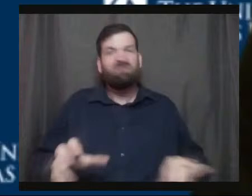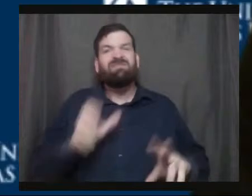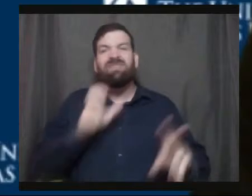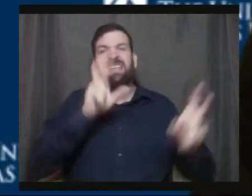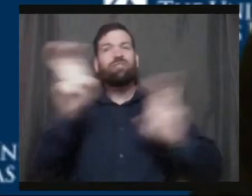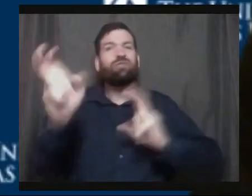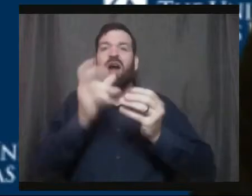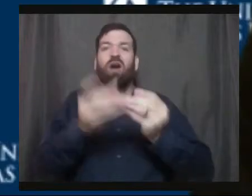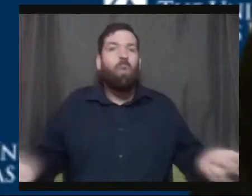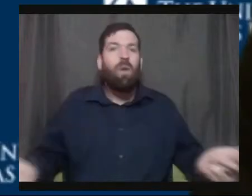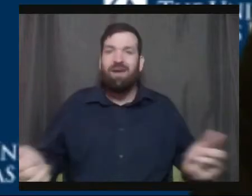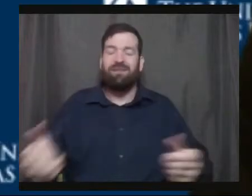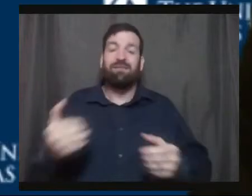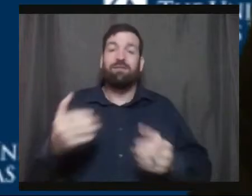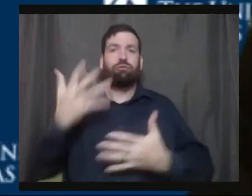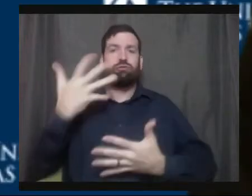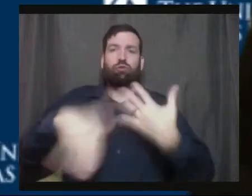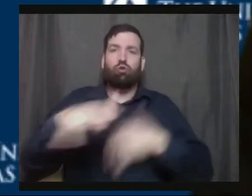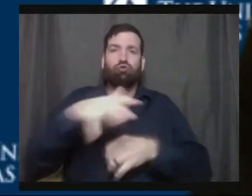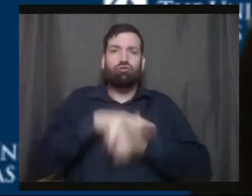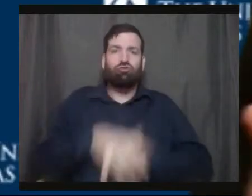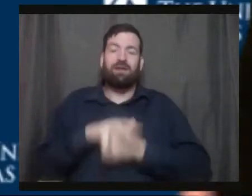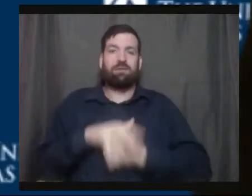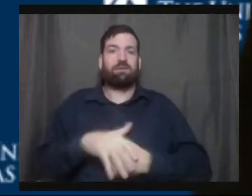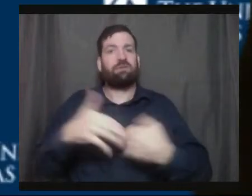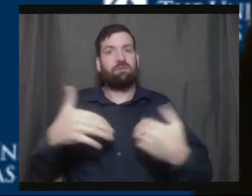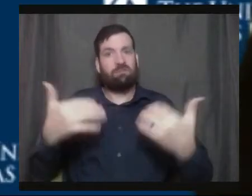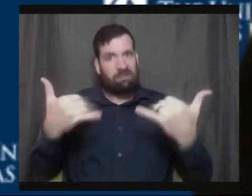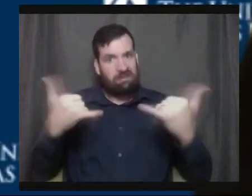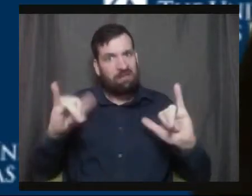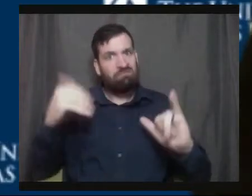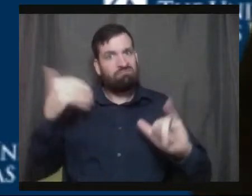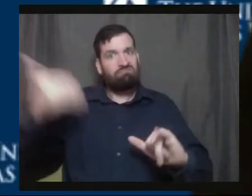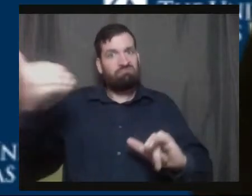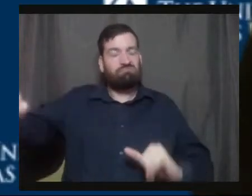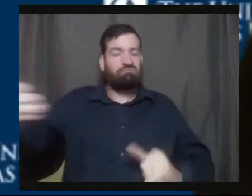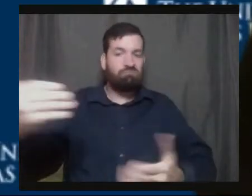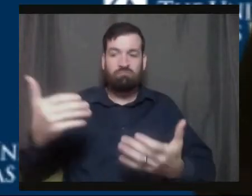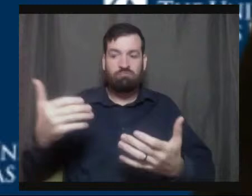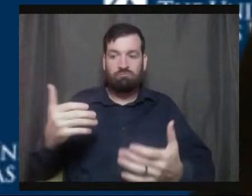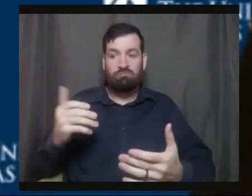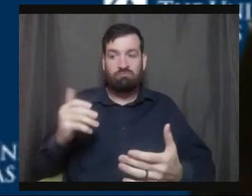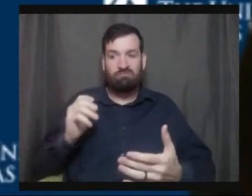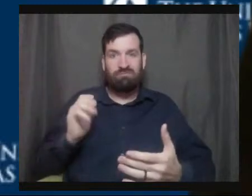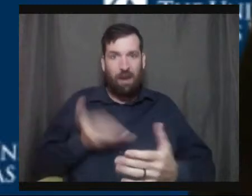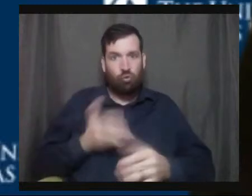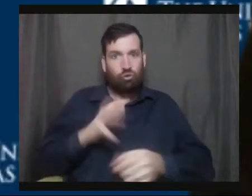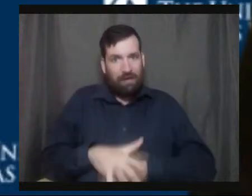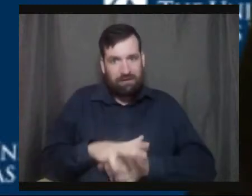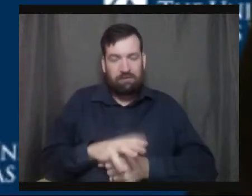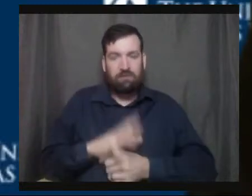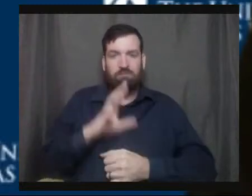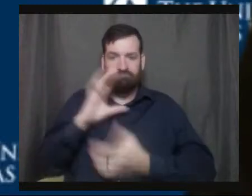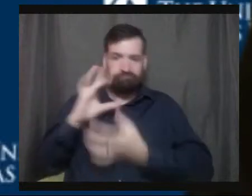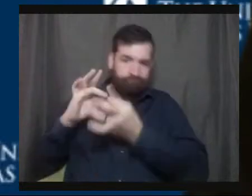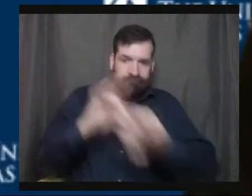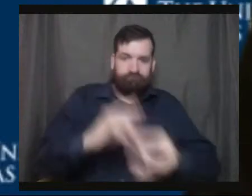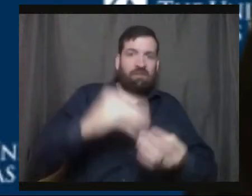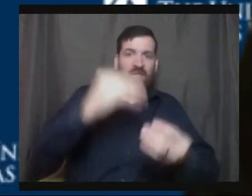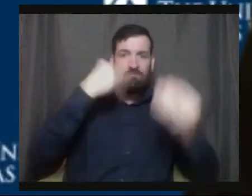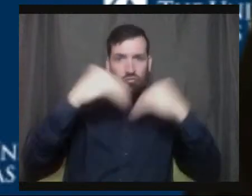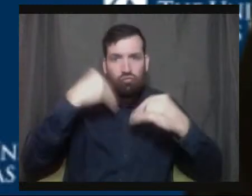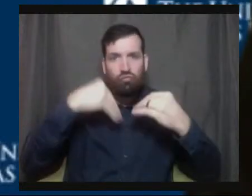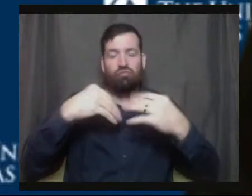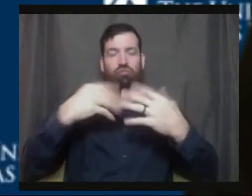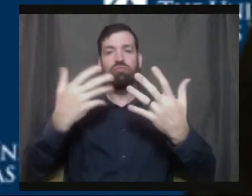social stressors, a lot of our life revolves around food and eating and learning how to approach